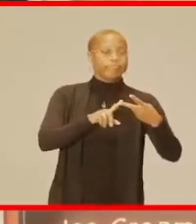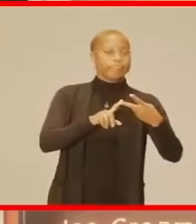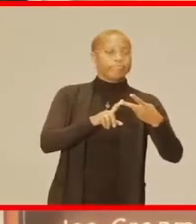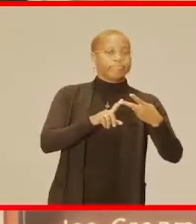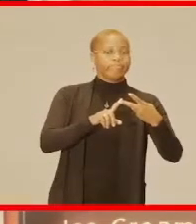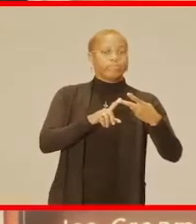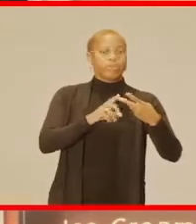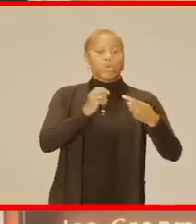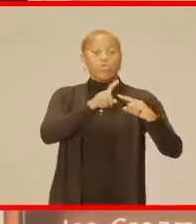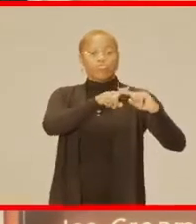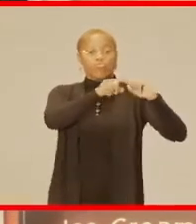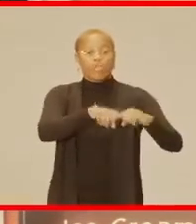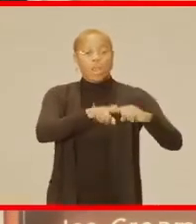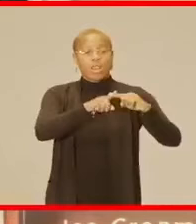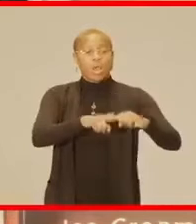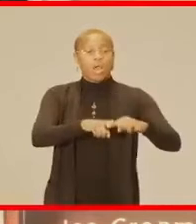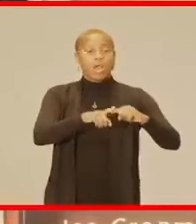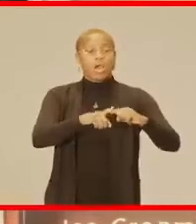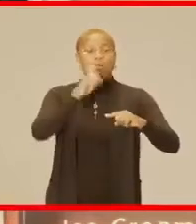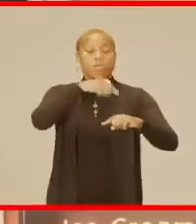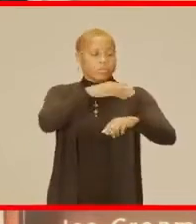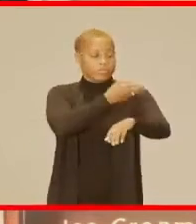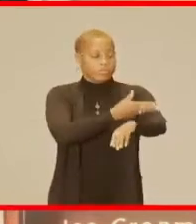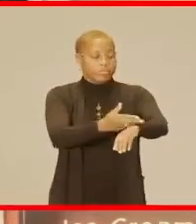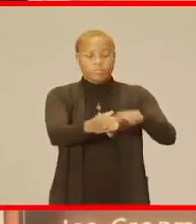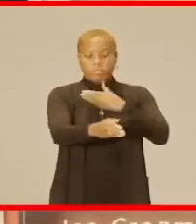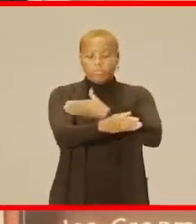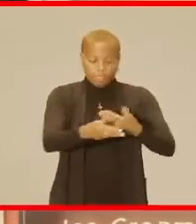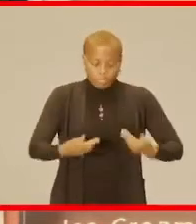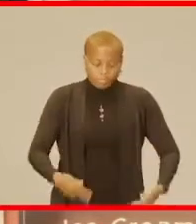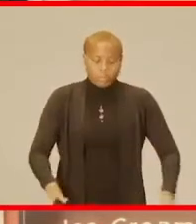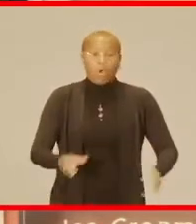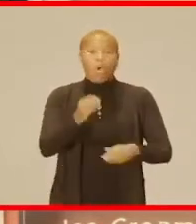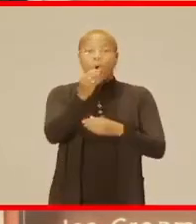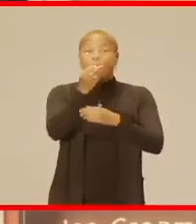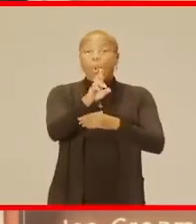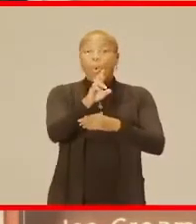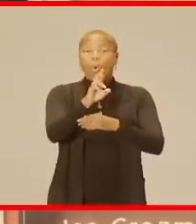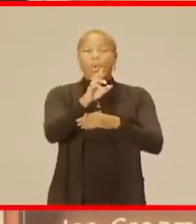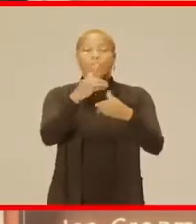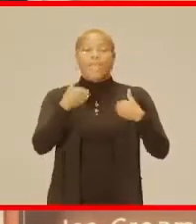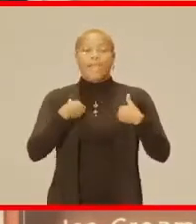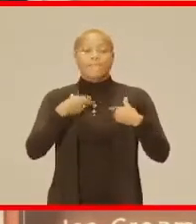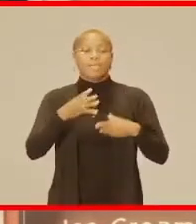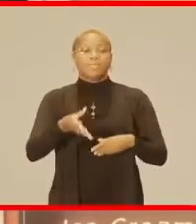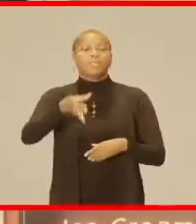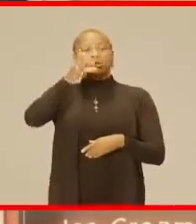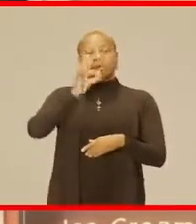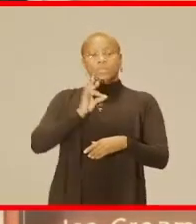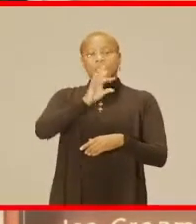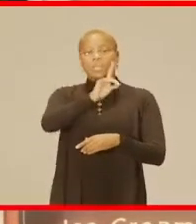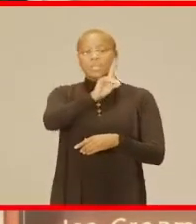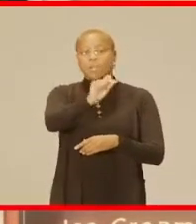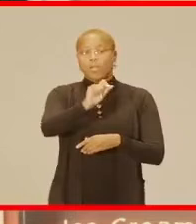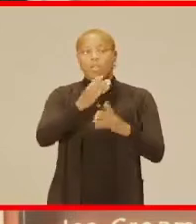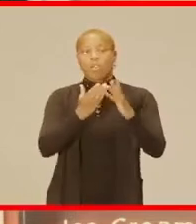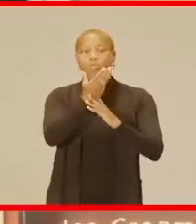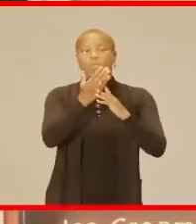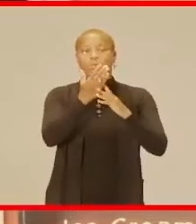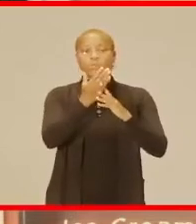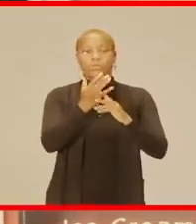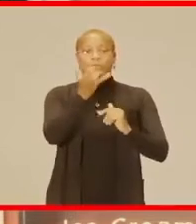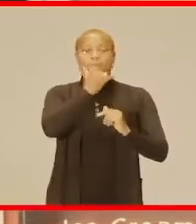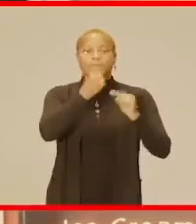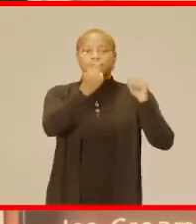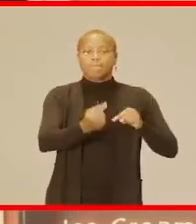rely on prosthetic body parts, and or have acquired a disability due to an accident